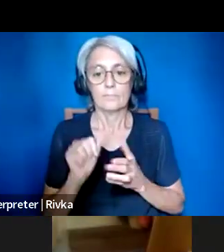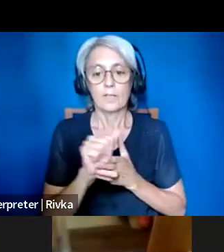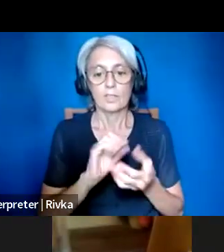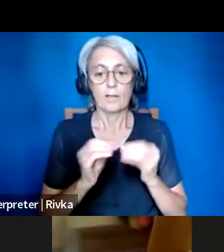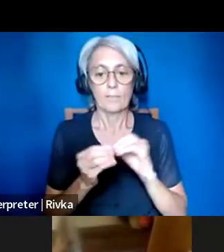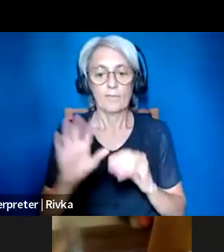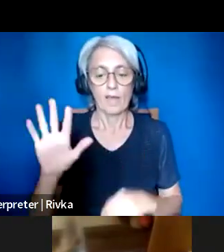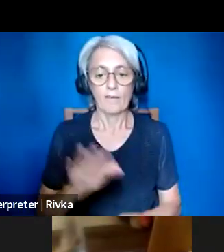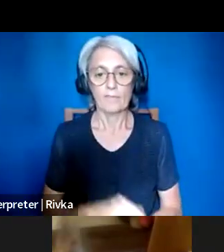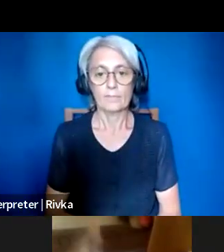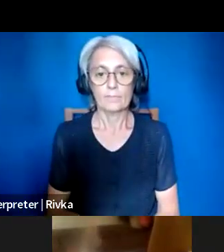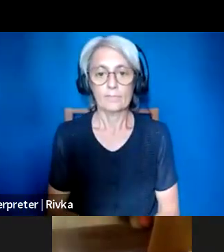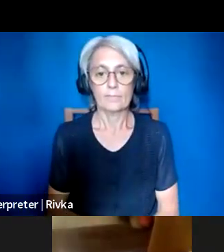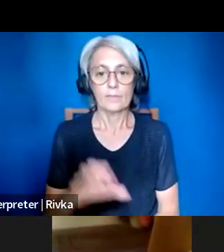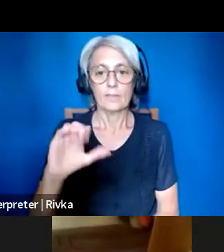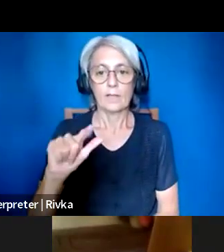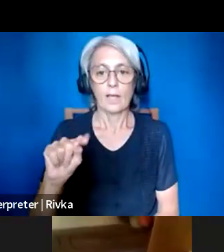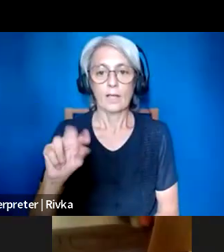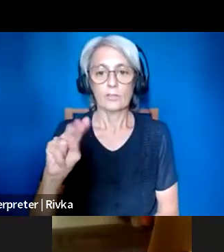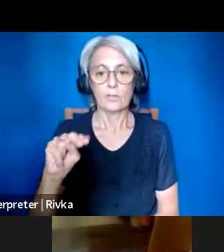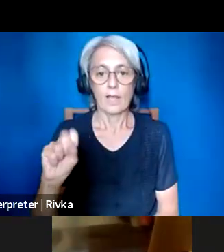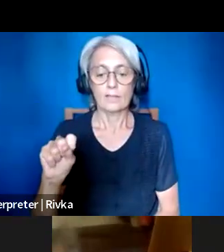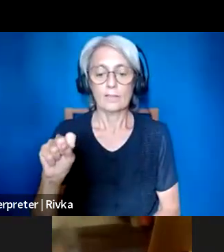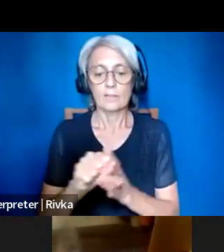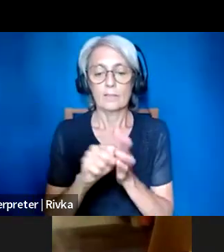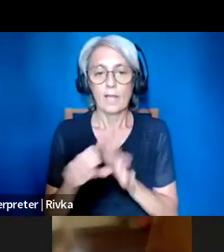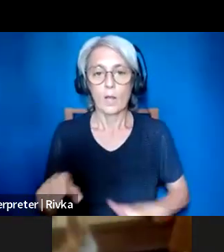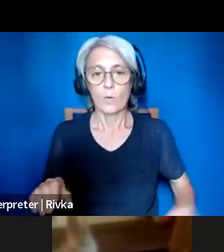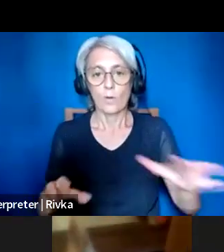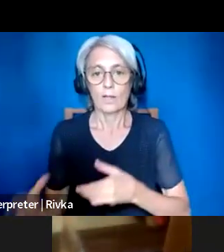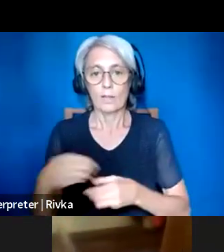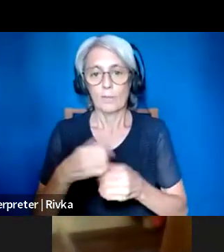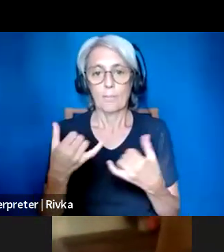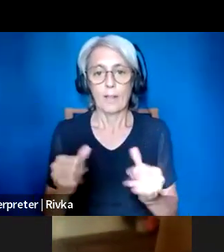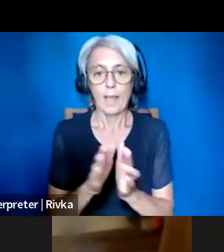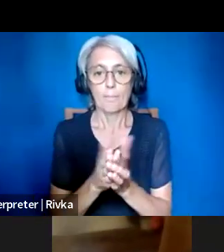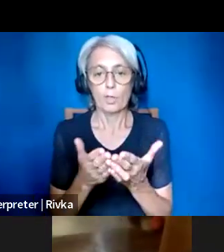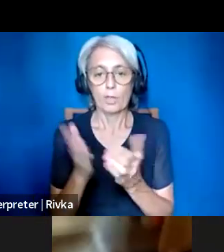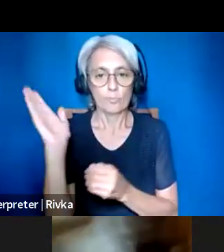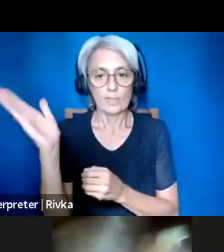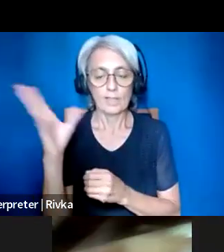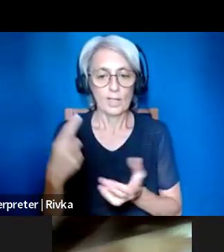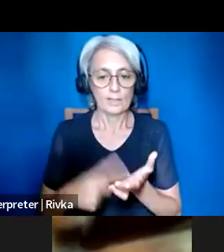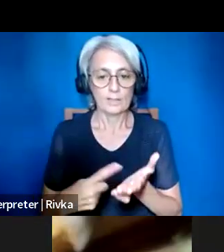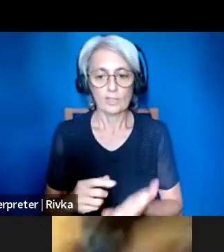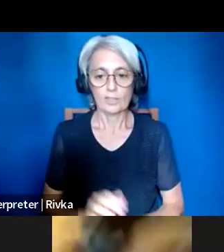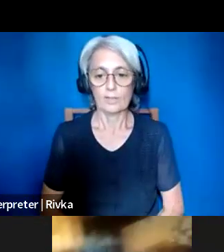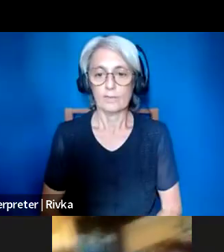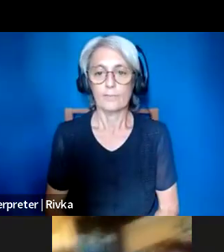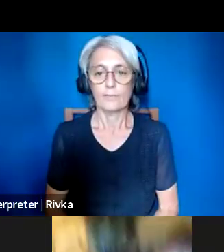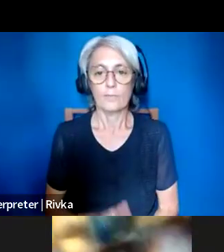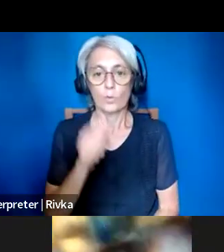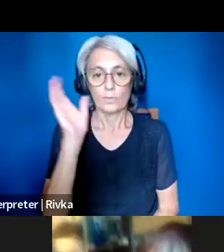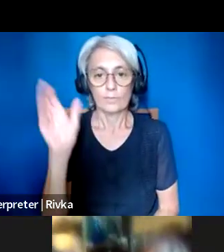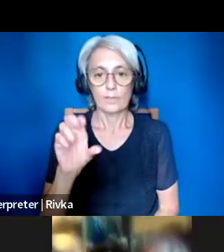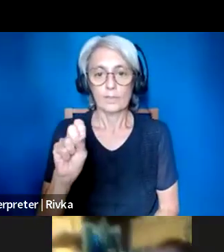item 5, which is the Caltrans statewide engagement playbook presentation and discussion presented by